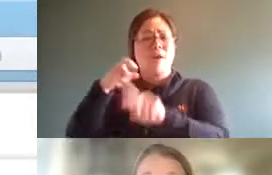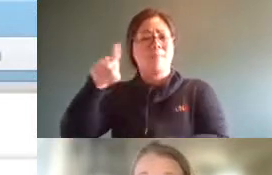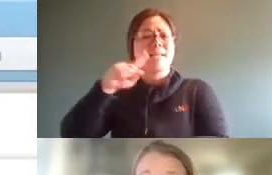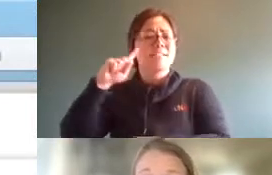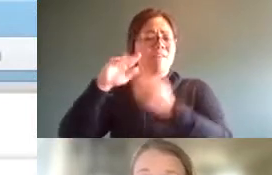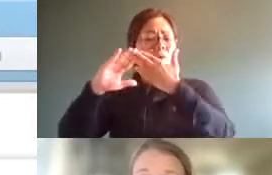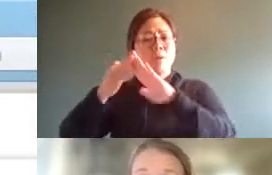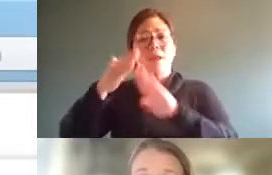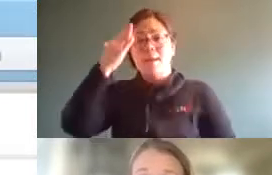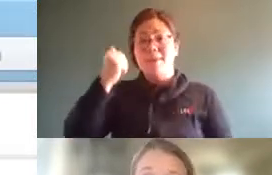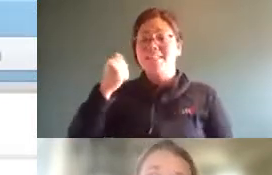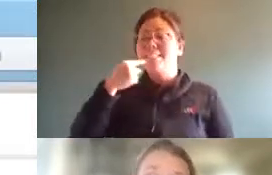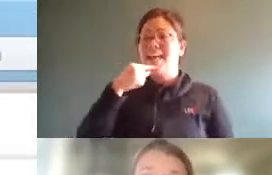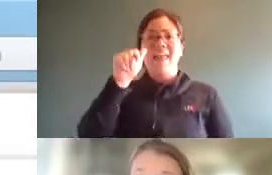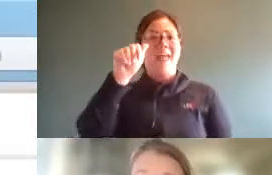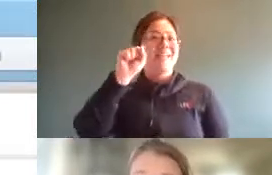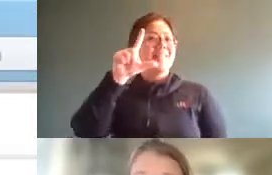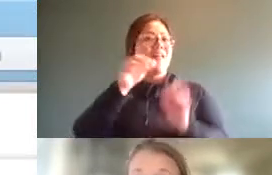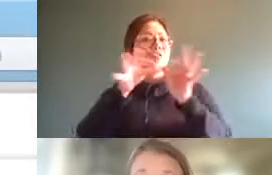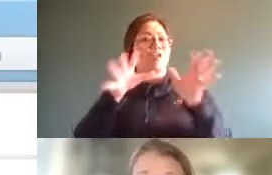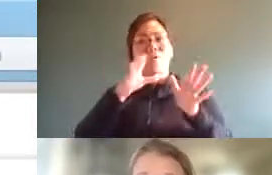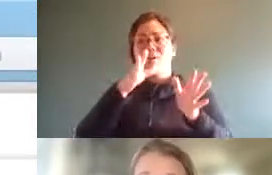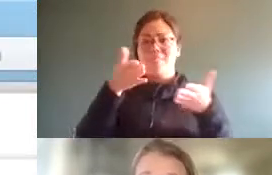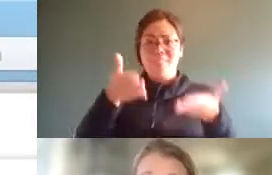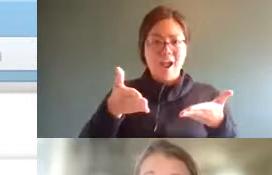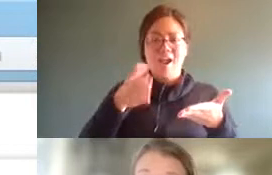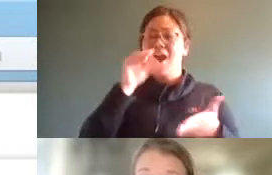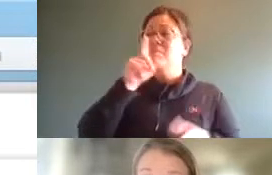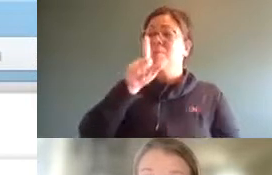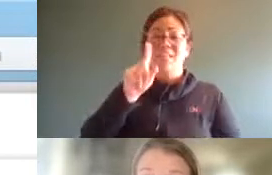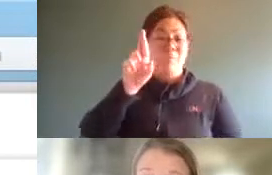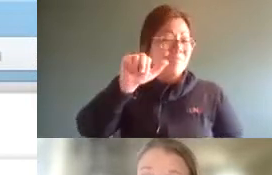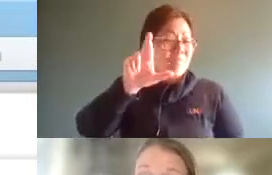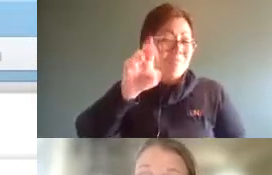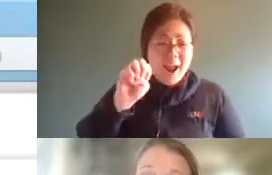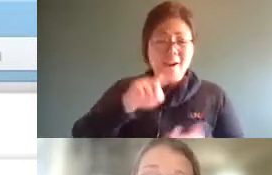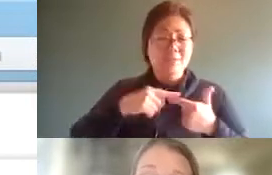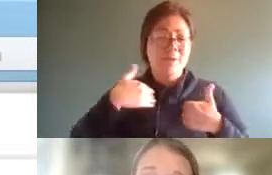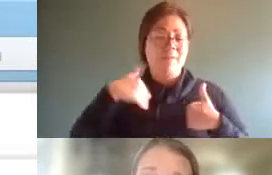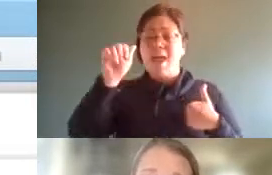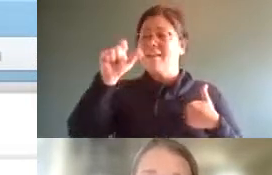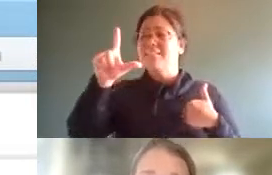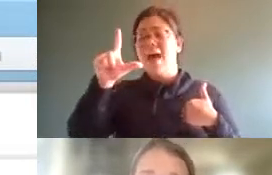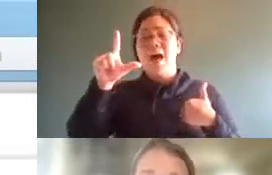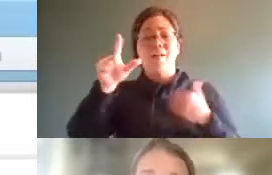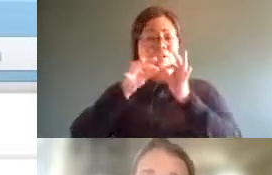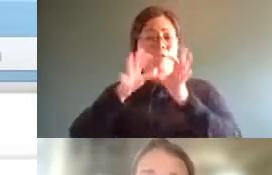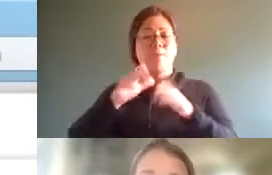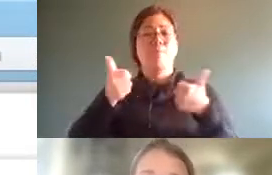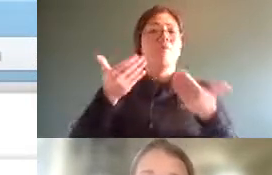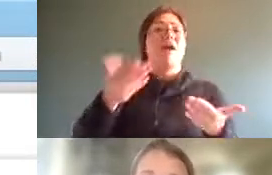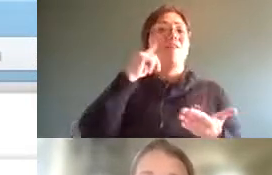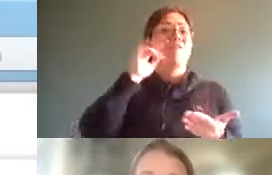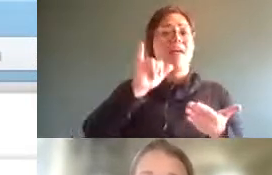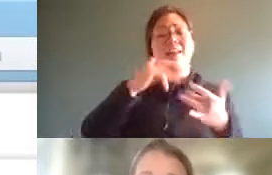because ASL interpreters are almost never automatically just provided for events like this. And so the